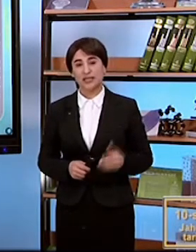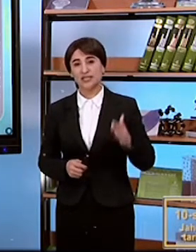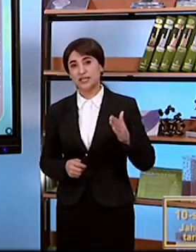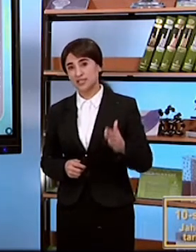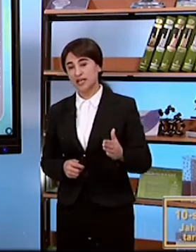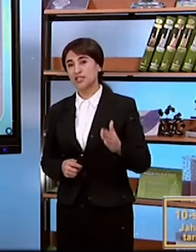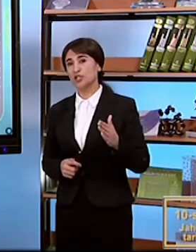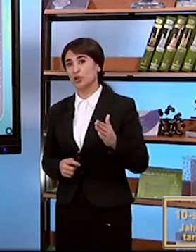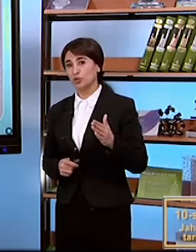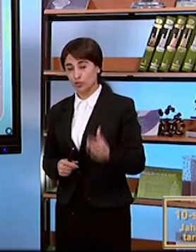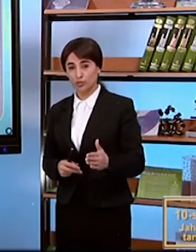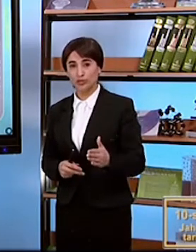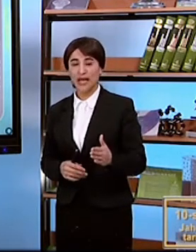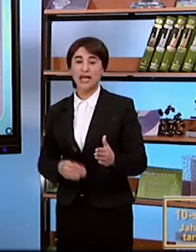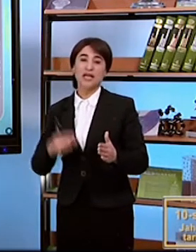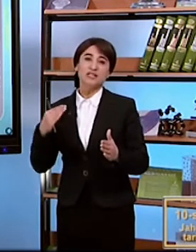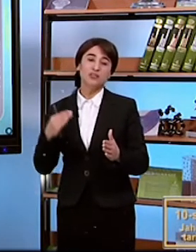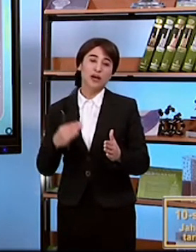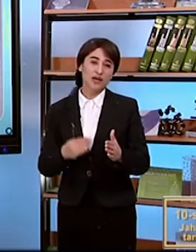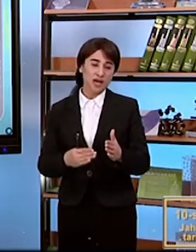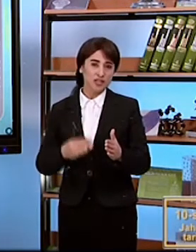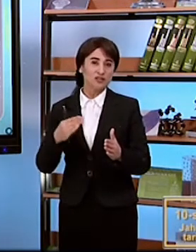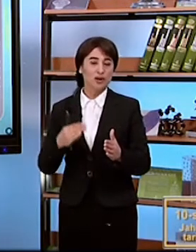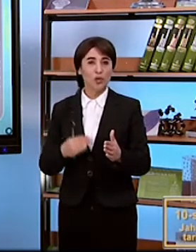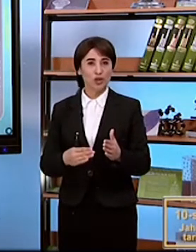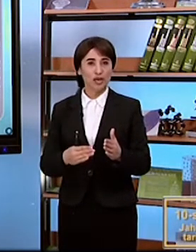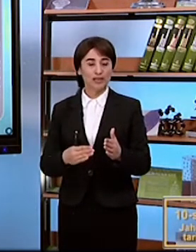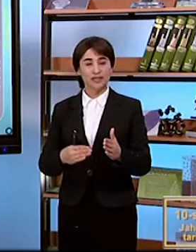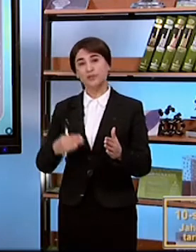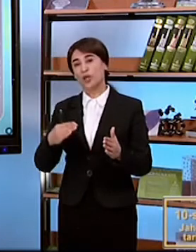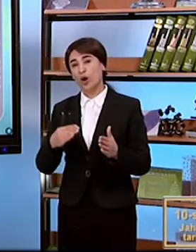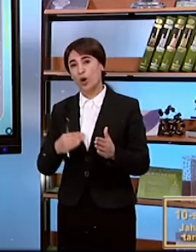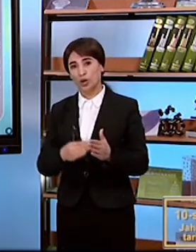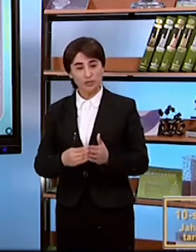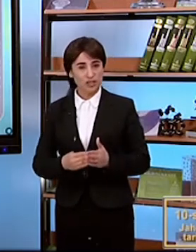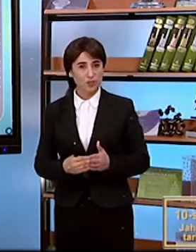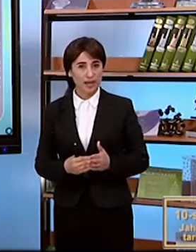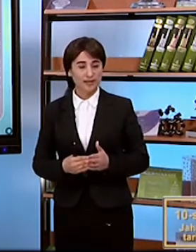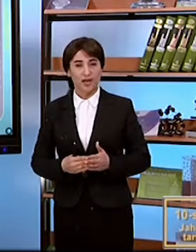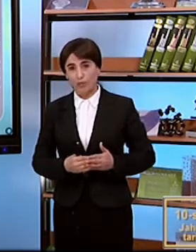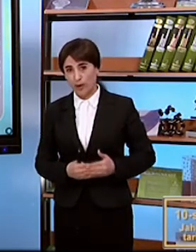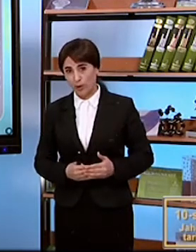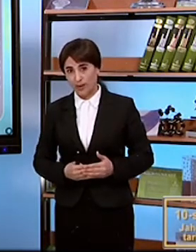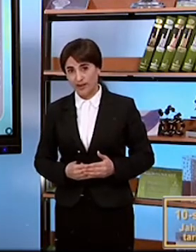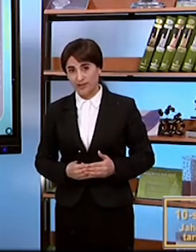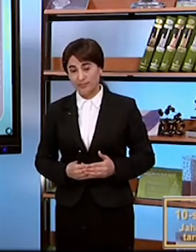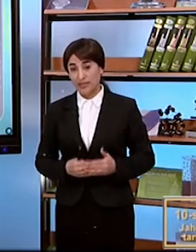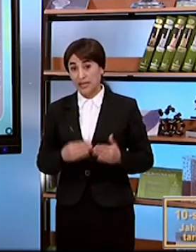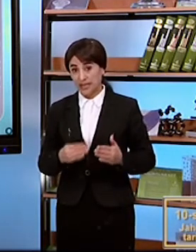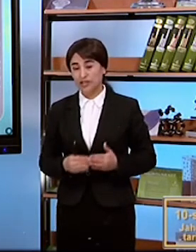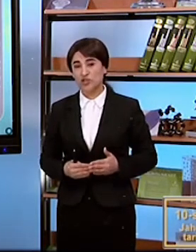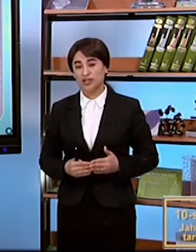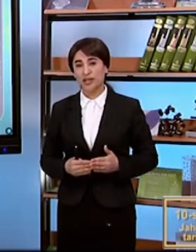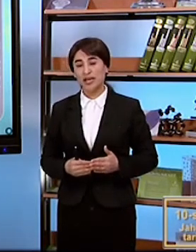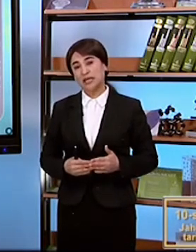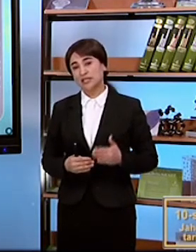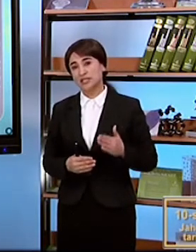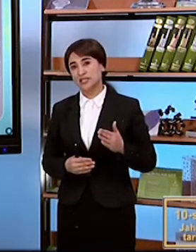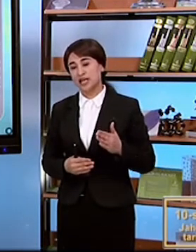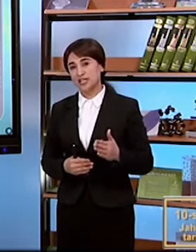aslida sotsialistik tuzumda demokratik tamoyillarni olib kirish bilan barobar edi.